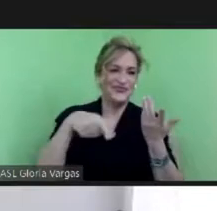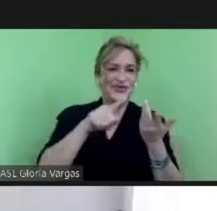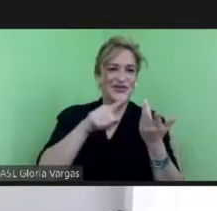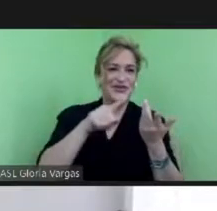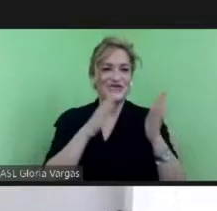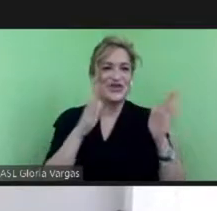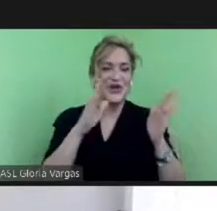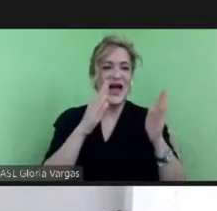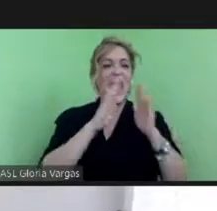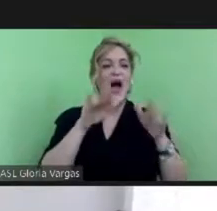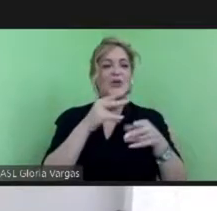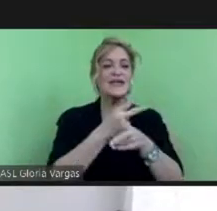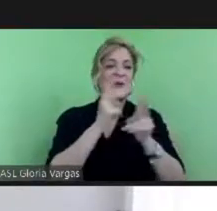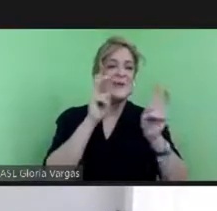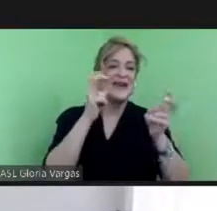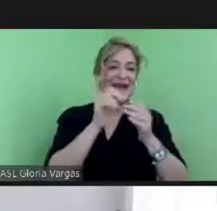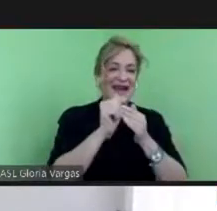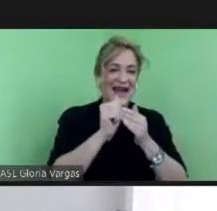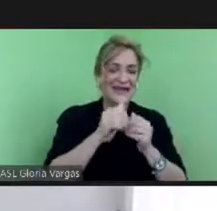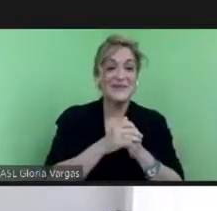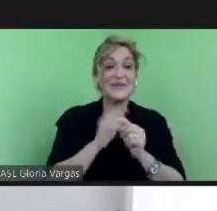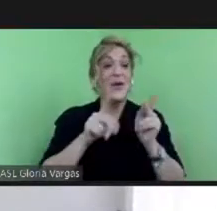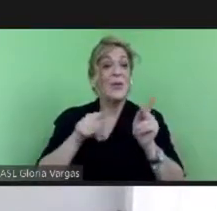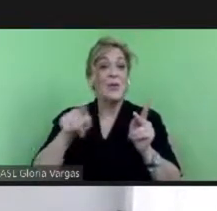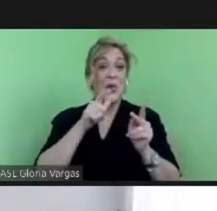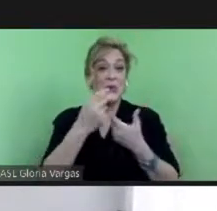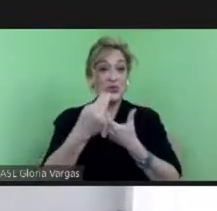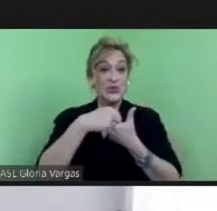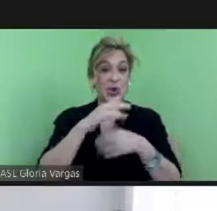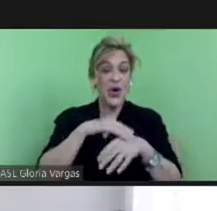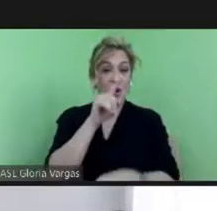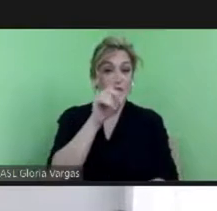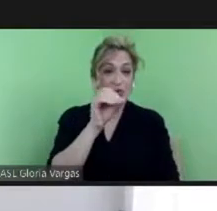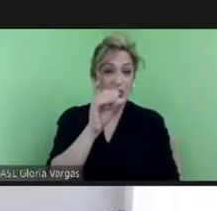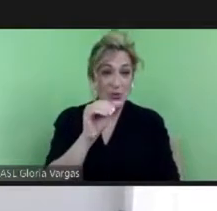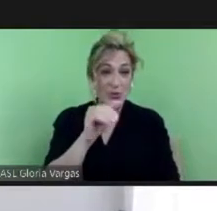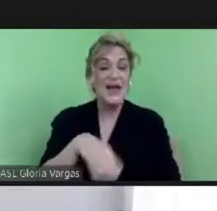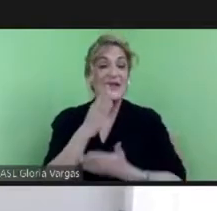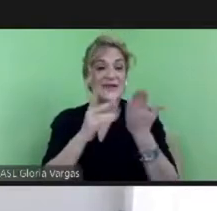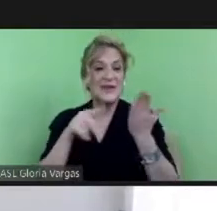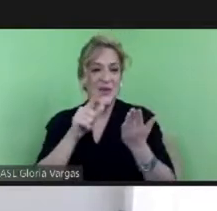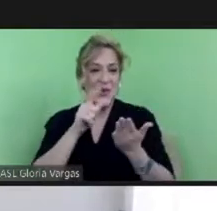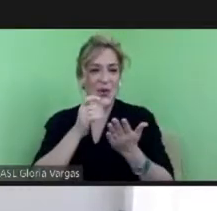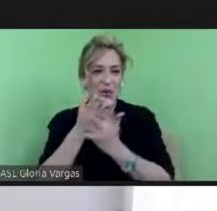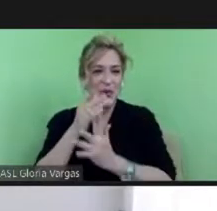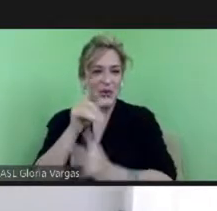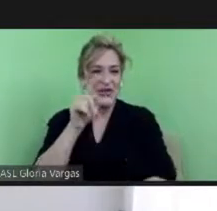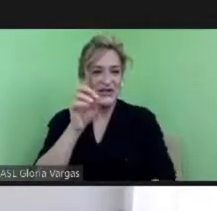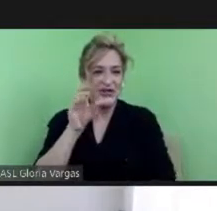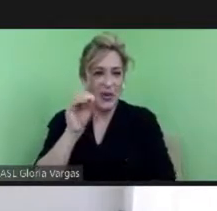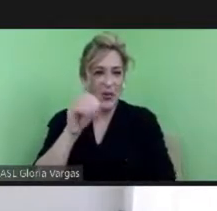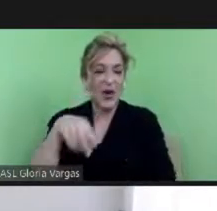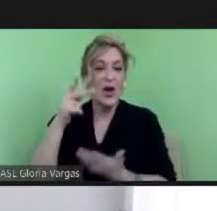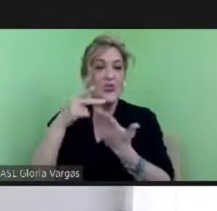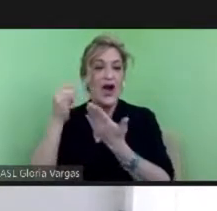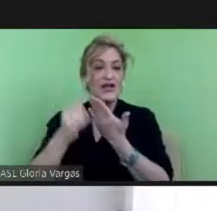those of us who are joining on Zoom, as well as those joining through the Zero Project platform.